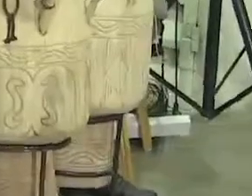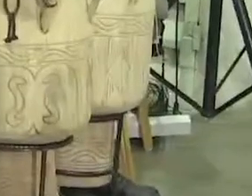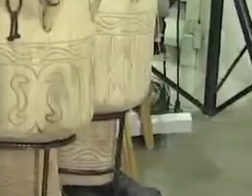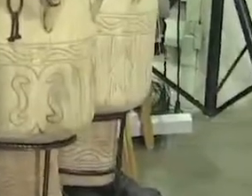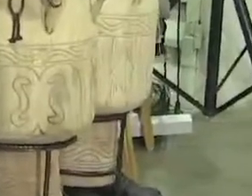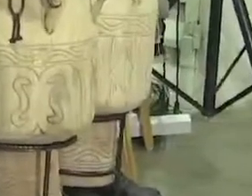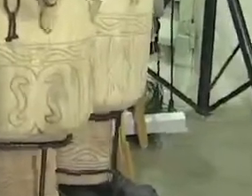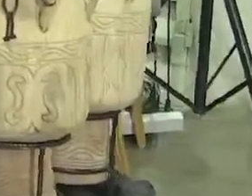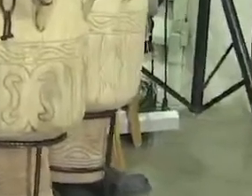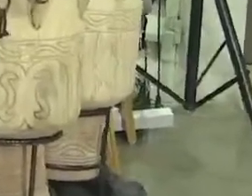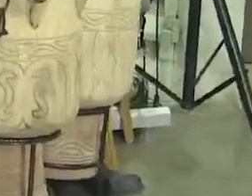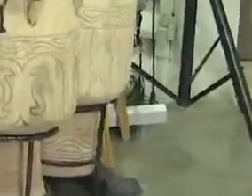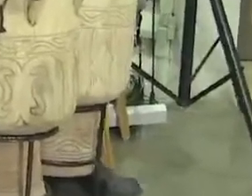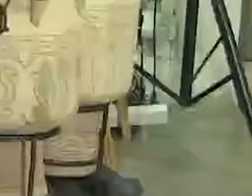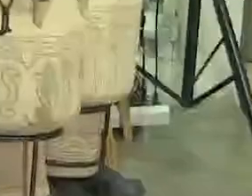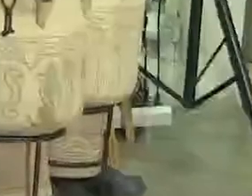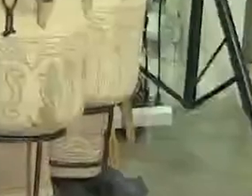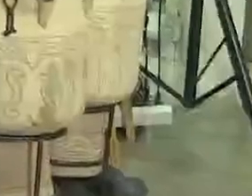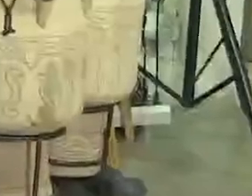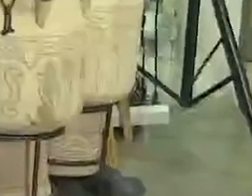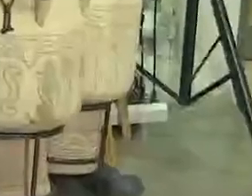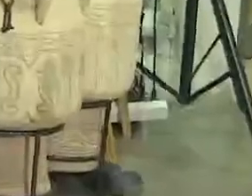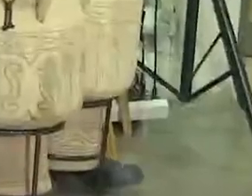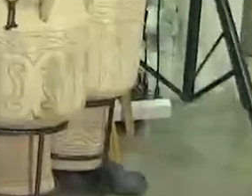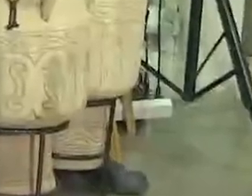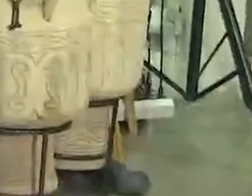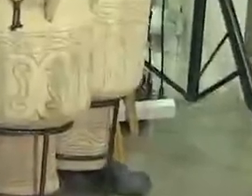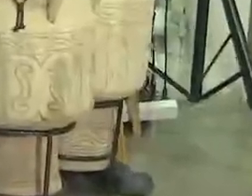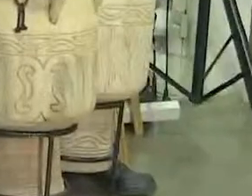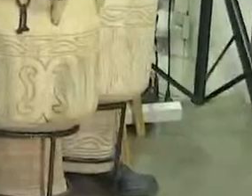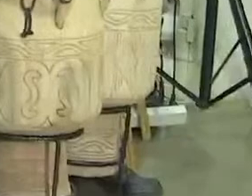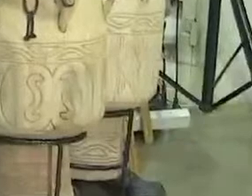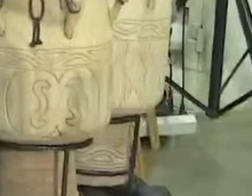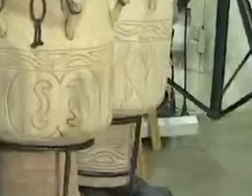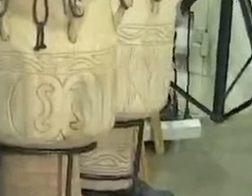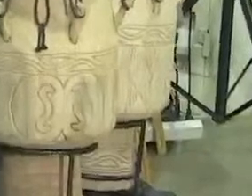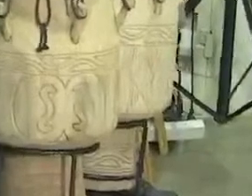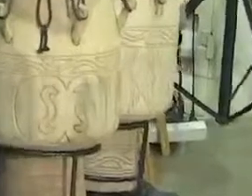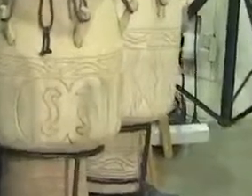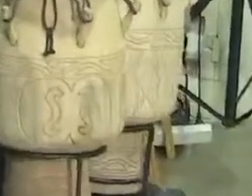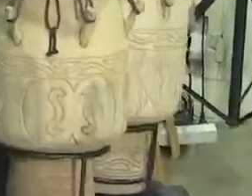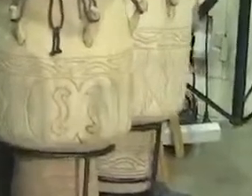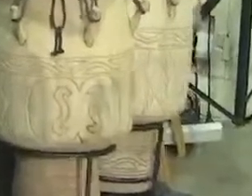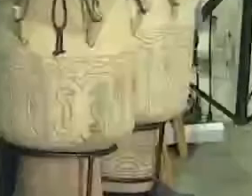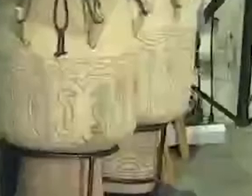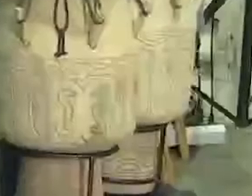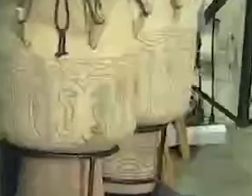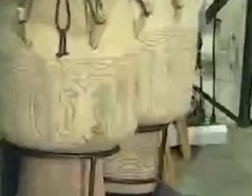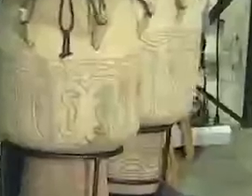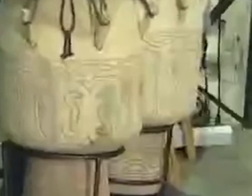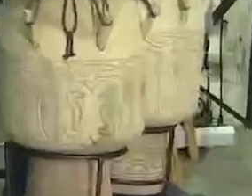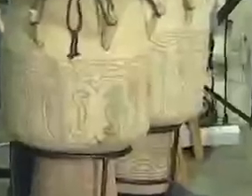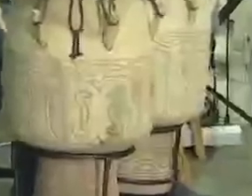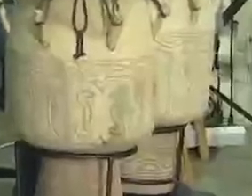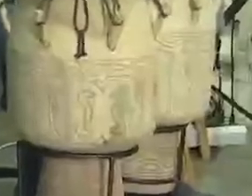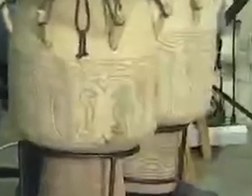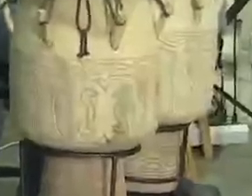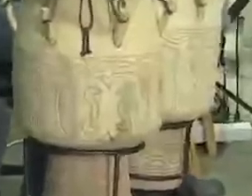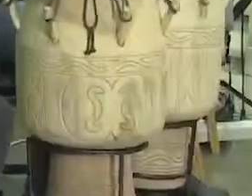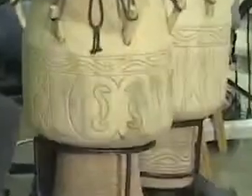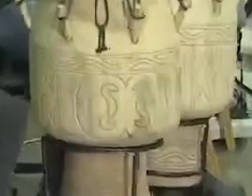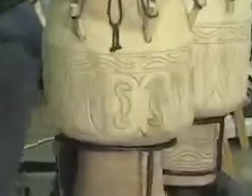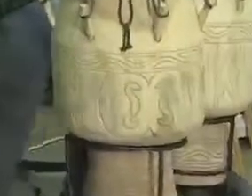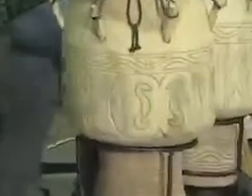Ghana, Ghana Yima, Maune Klonde Jie, Ghana Yima,